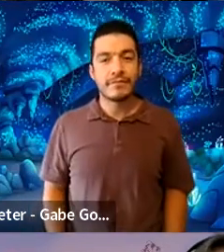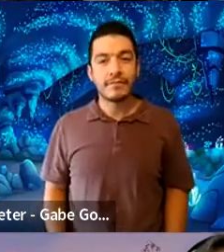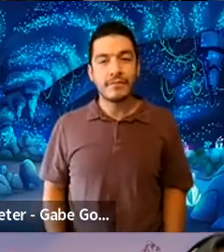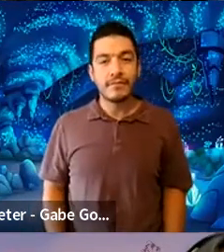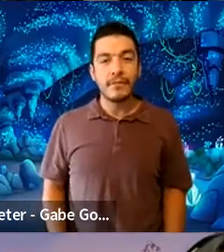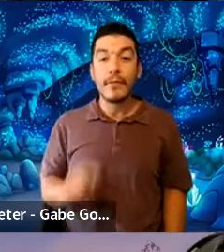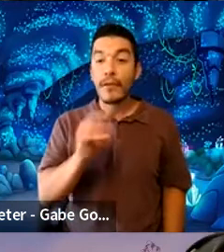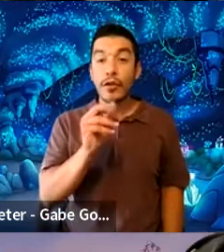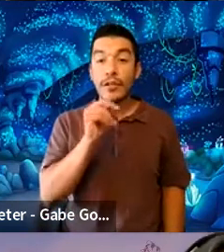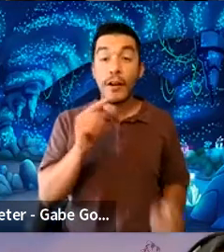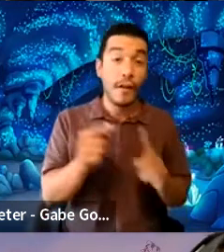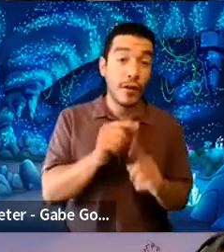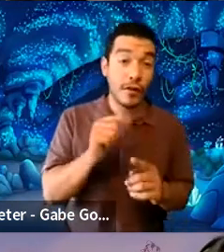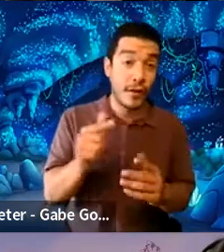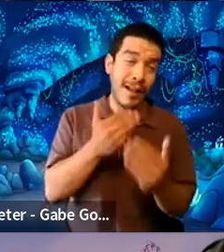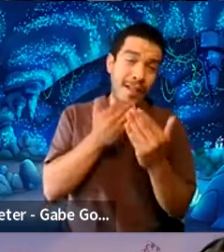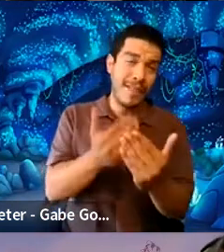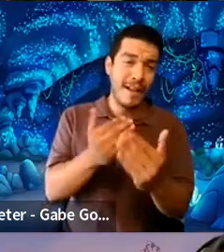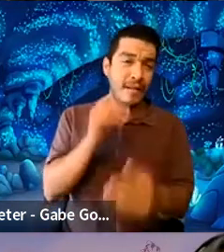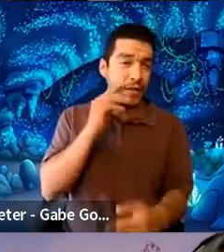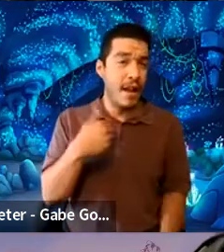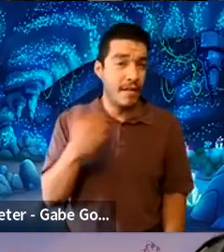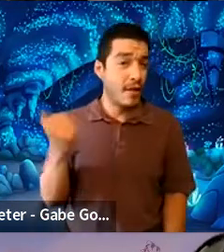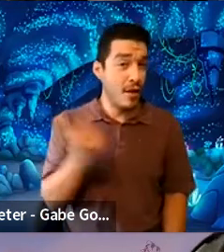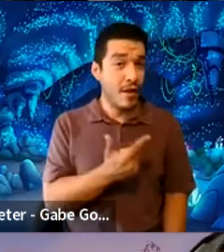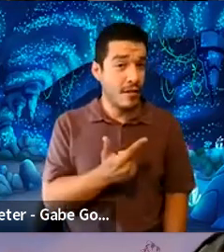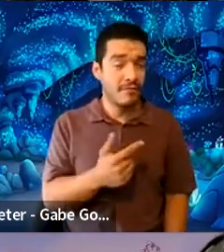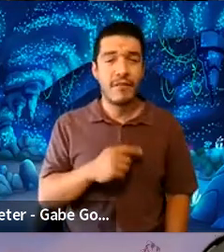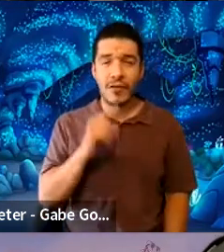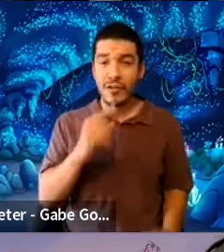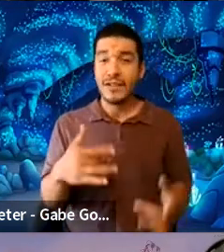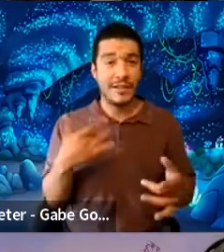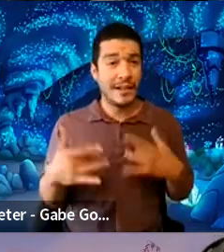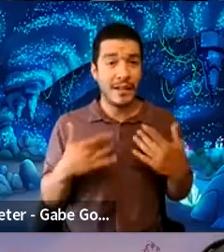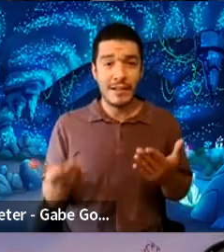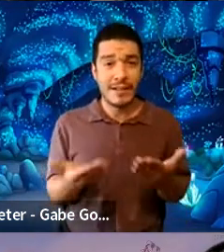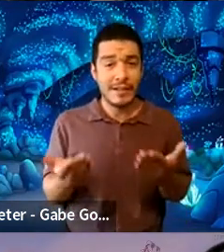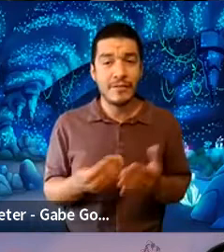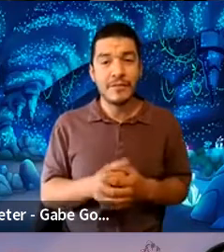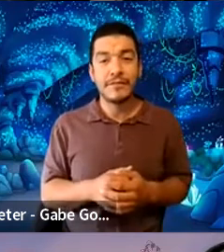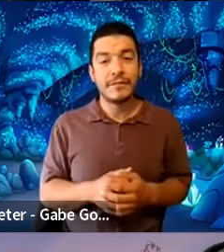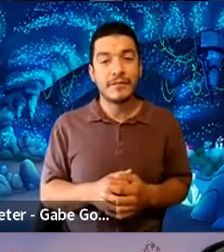of all, and thank you, Madeline, for having us all. It's really exciting. We appreciate it.